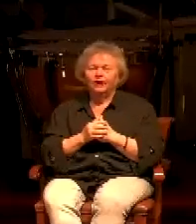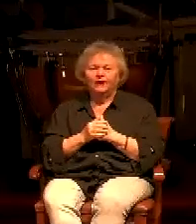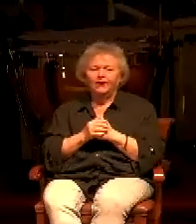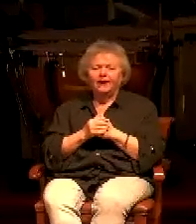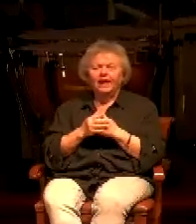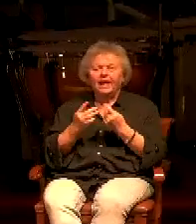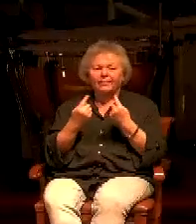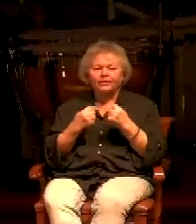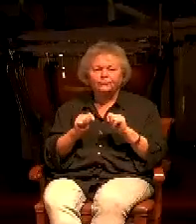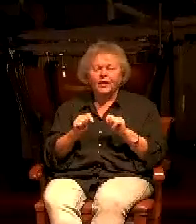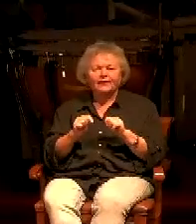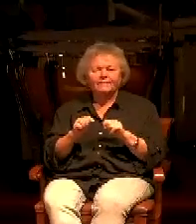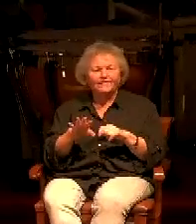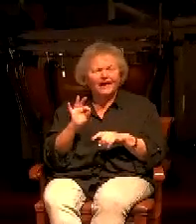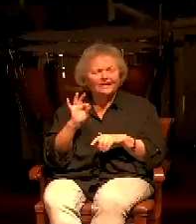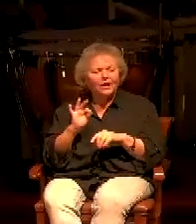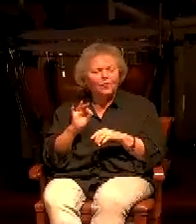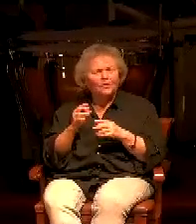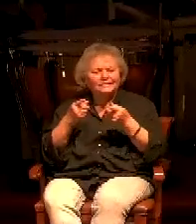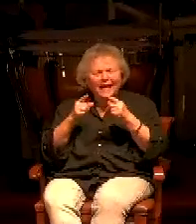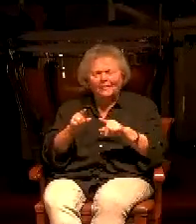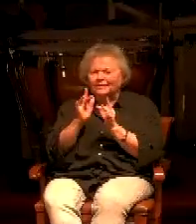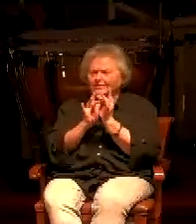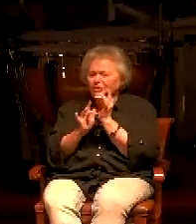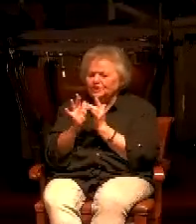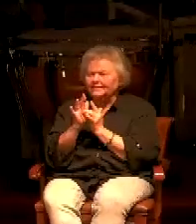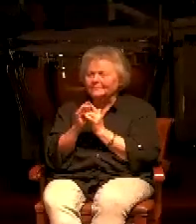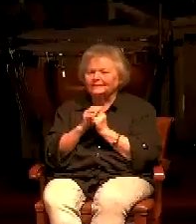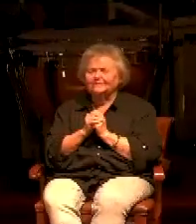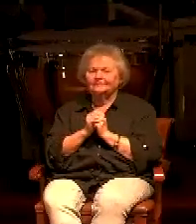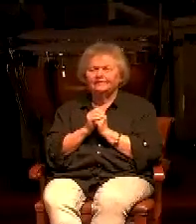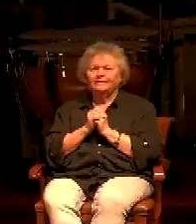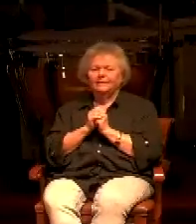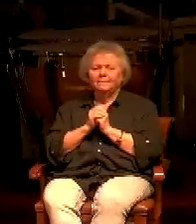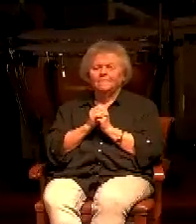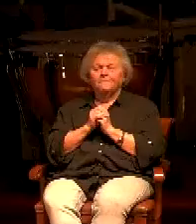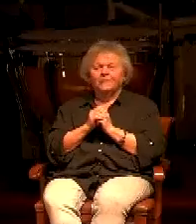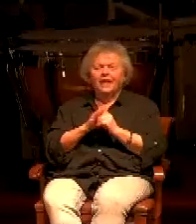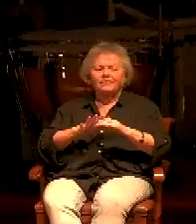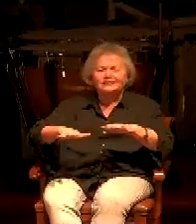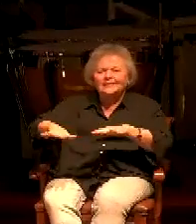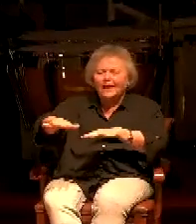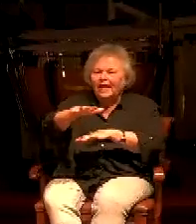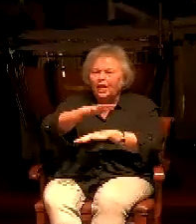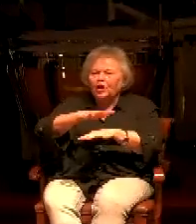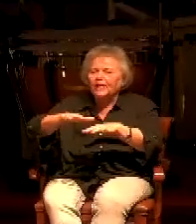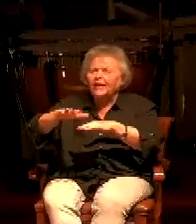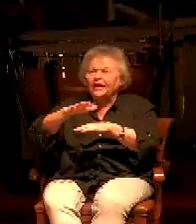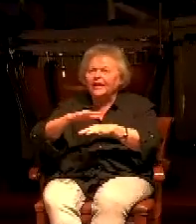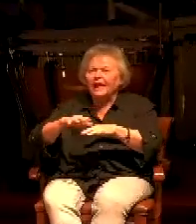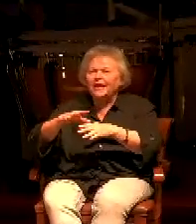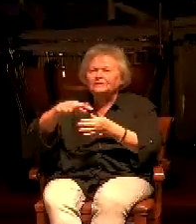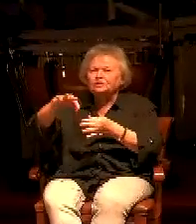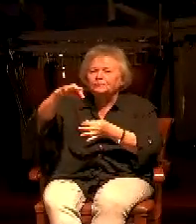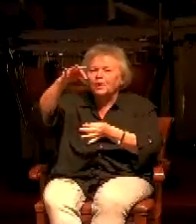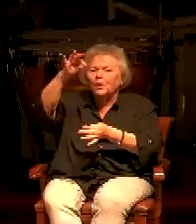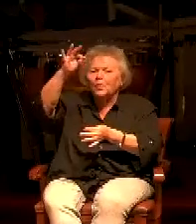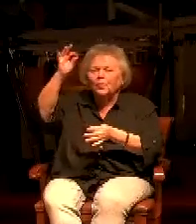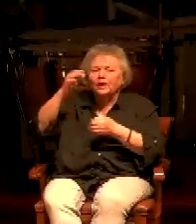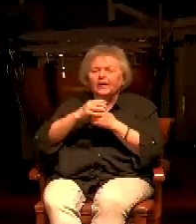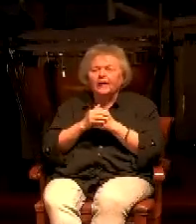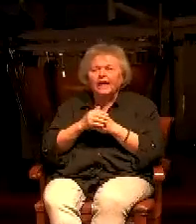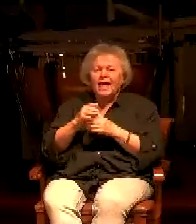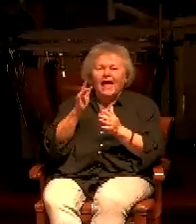Jesus. And while this courtyard is filling with charcoal smoke, Peter is denying Jesus over